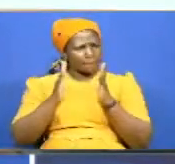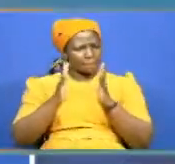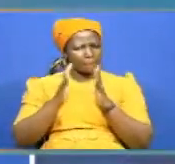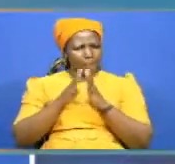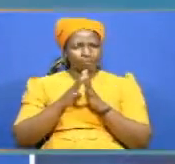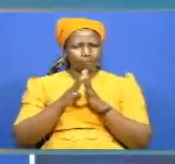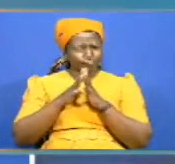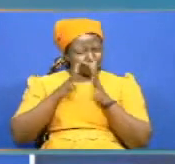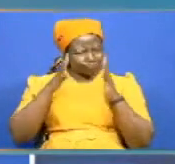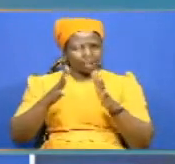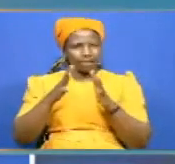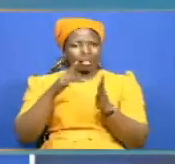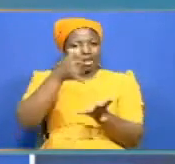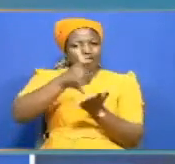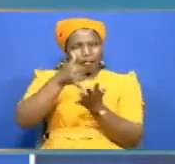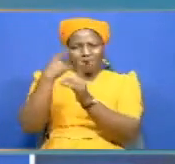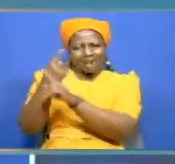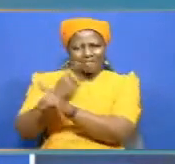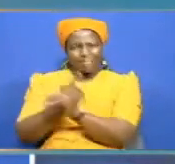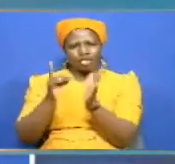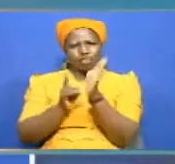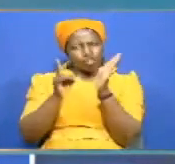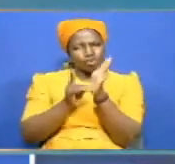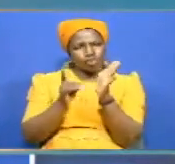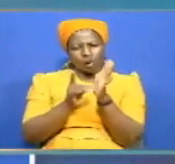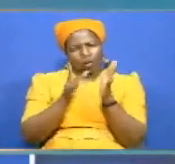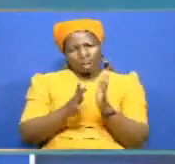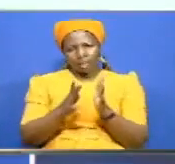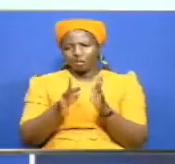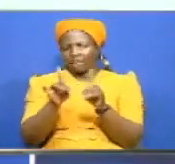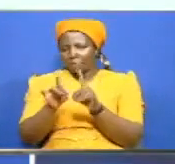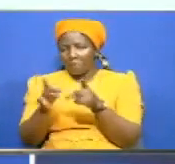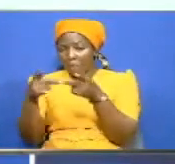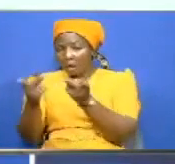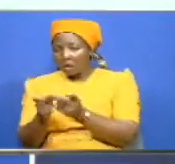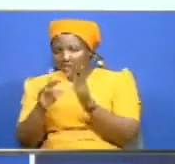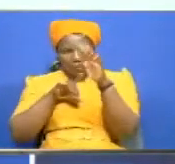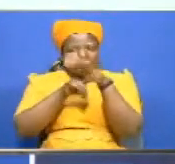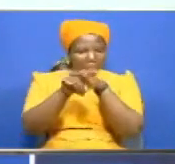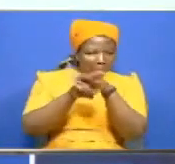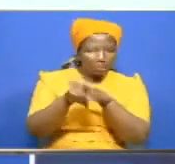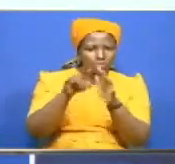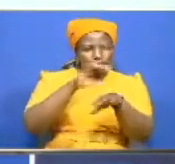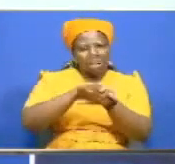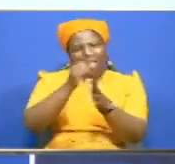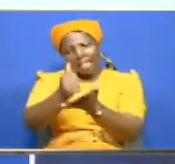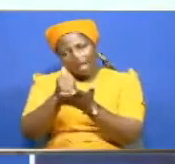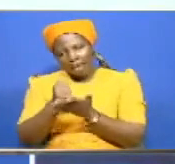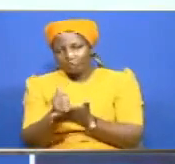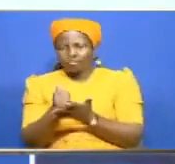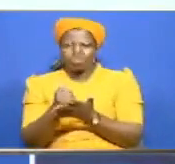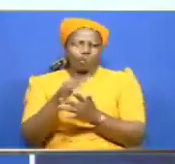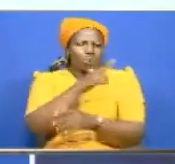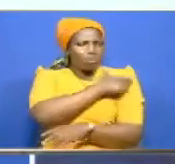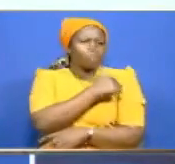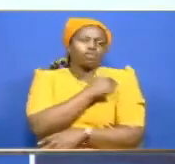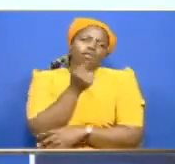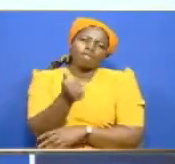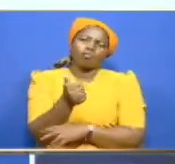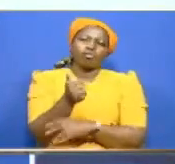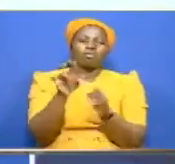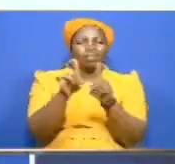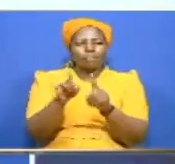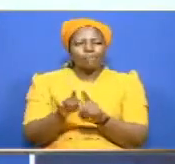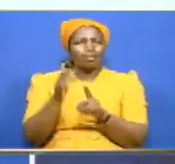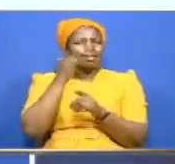specialties, and then places where you seek for help are fewer, so patients end up spending more money because